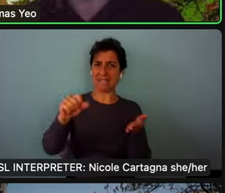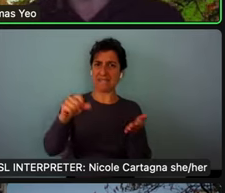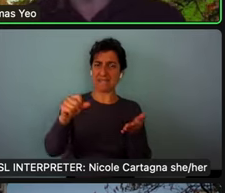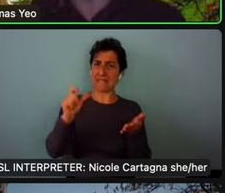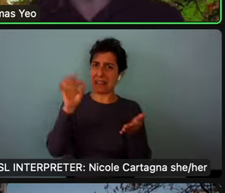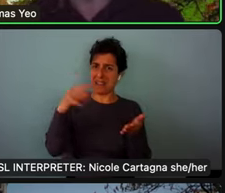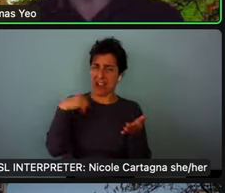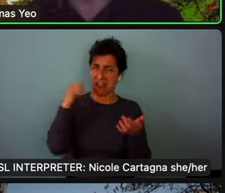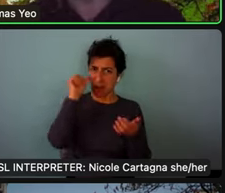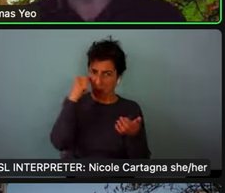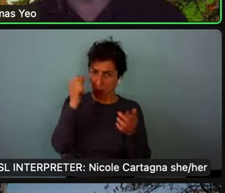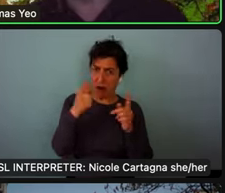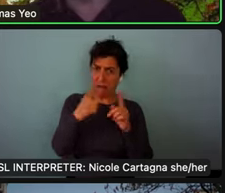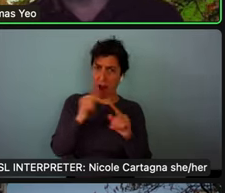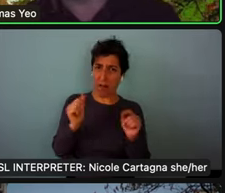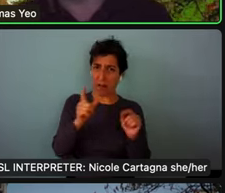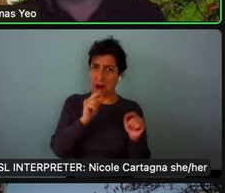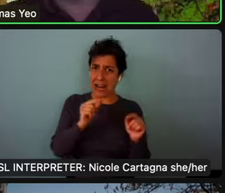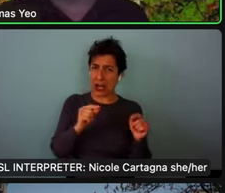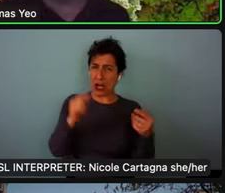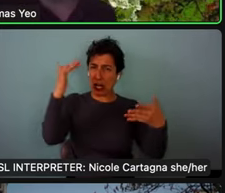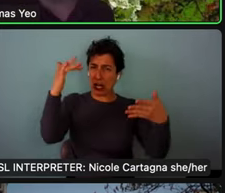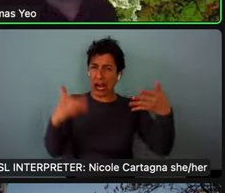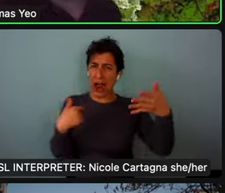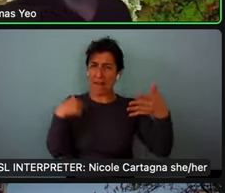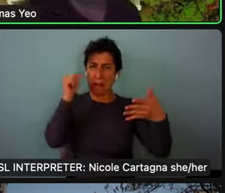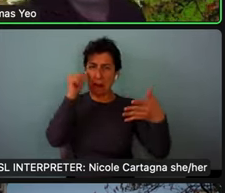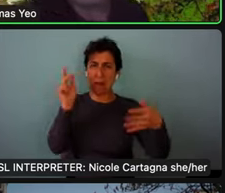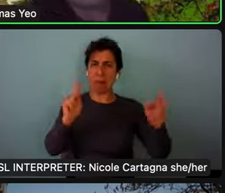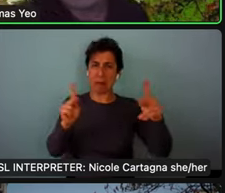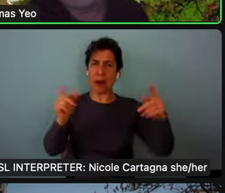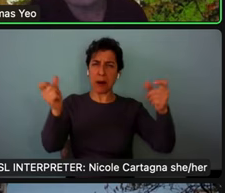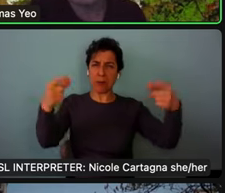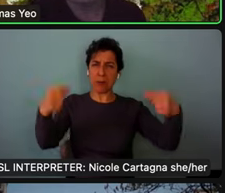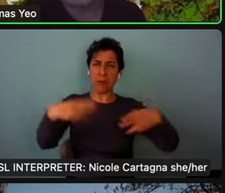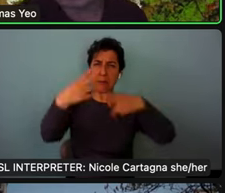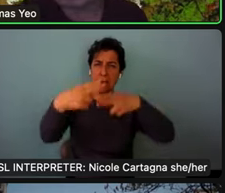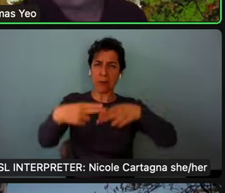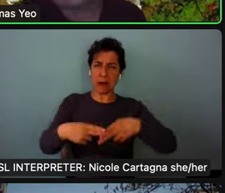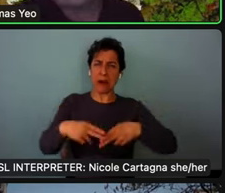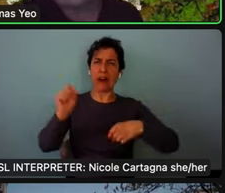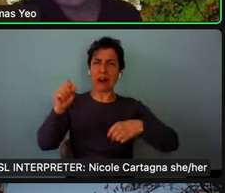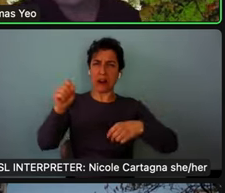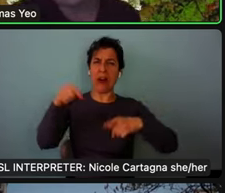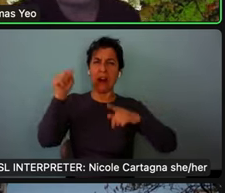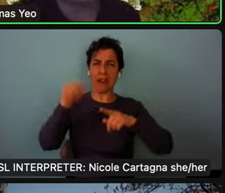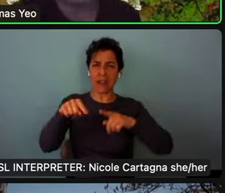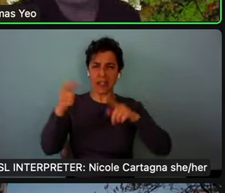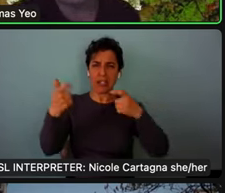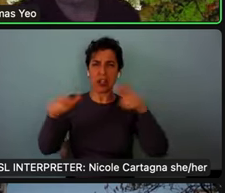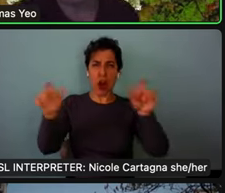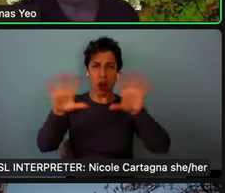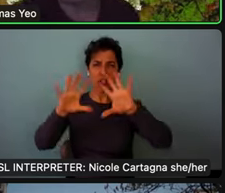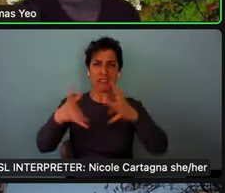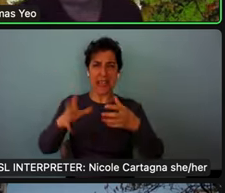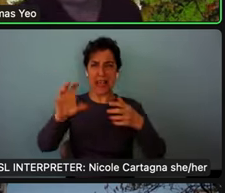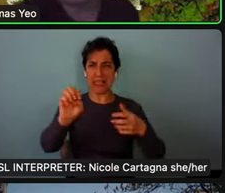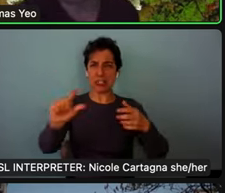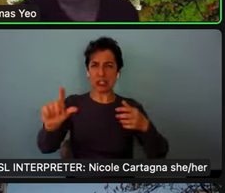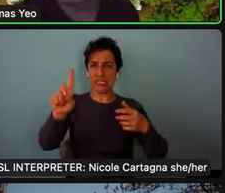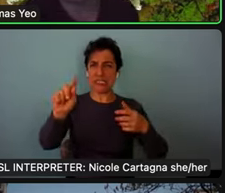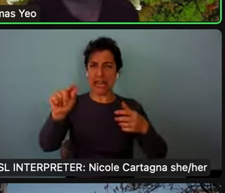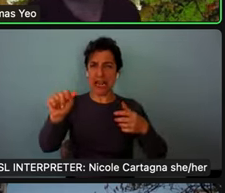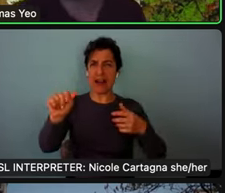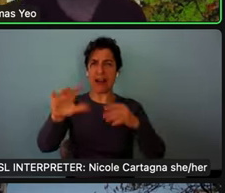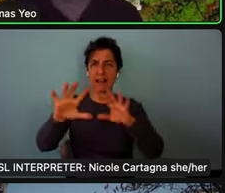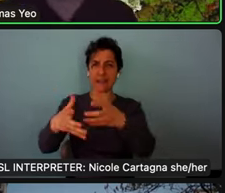recall from Twitter, I do remember people mentioning that there are these large-scale open EEG data sets available now with